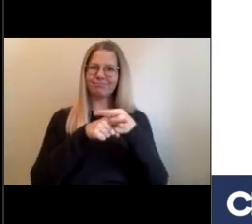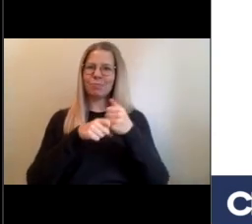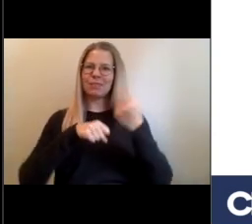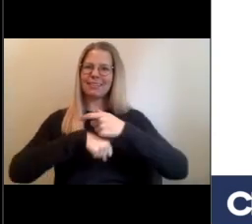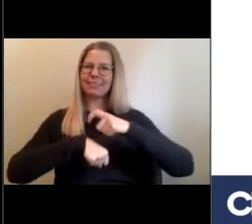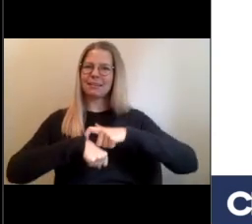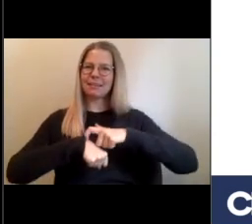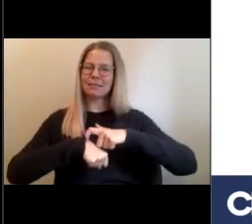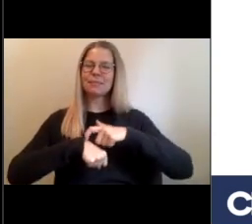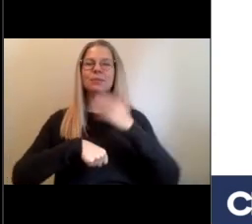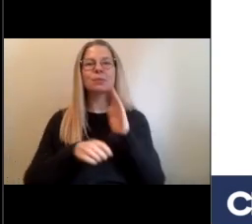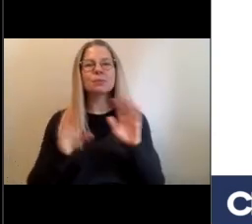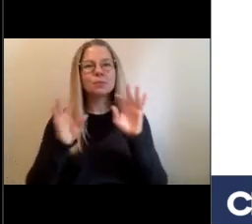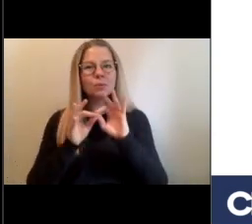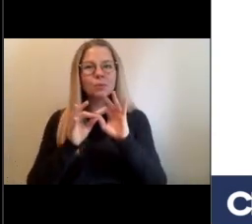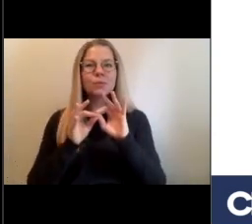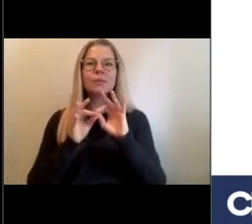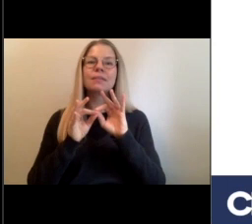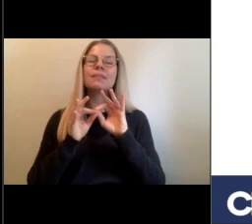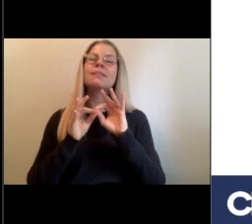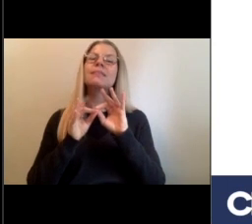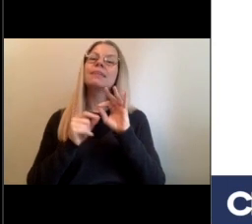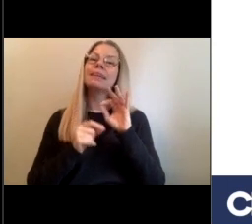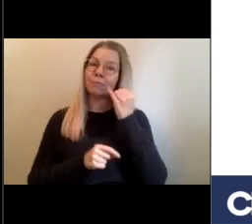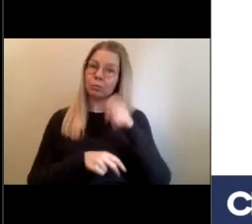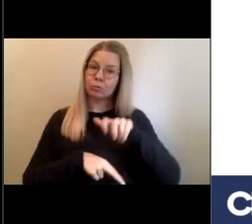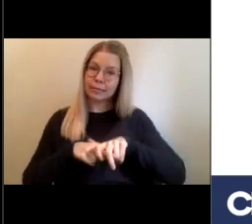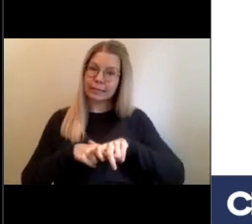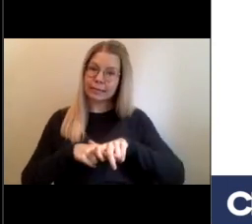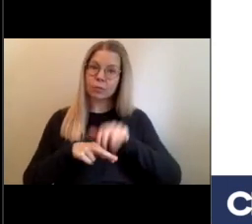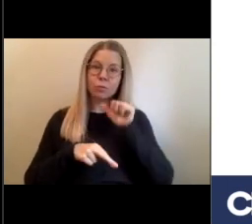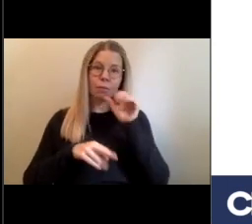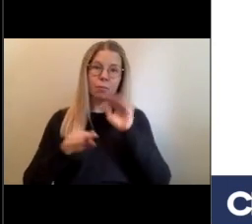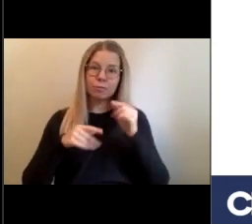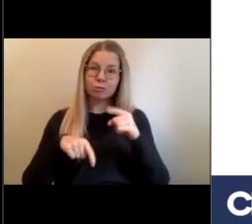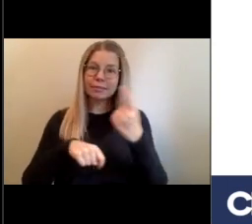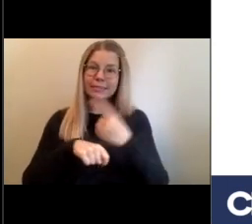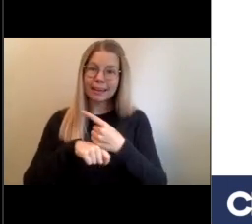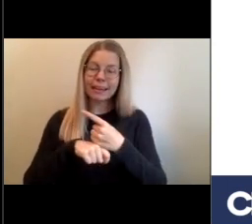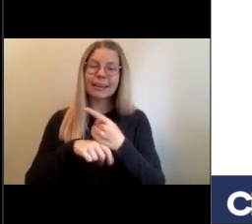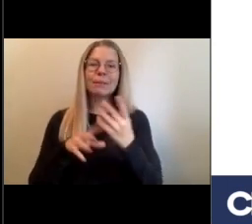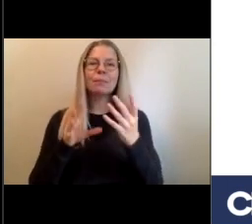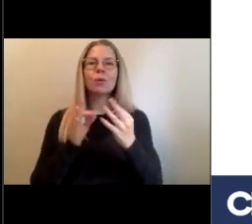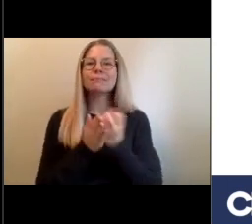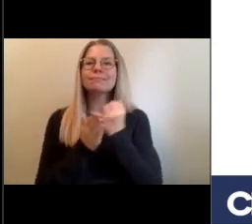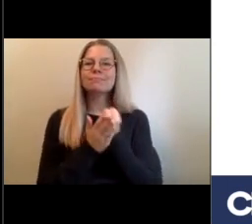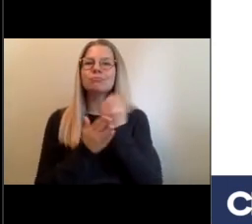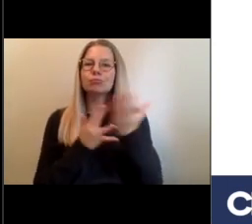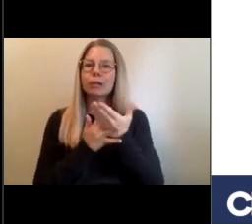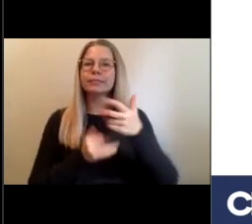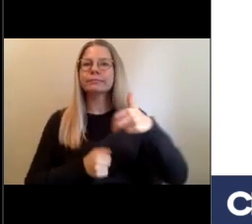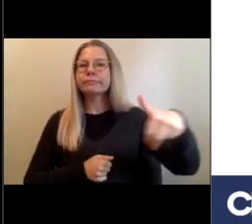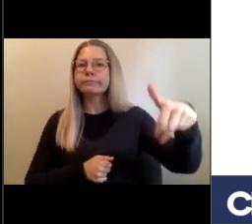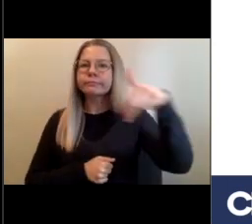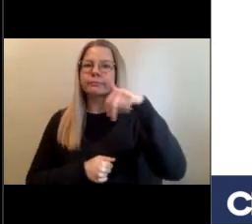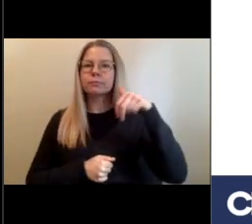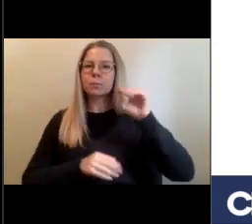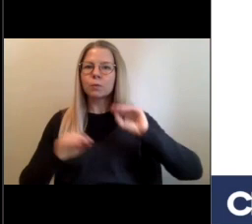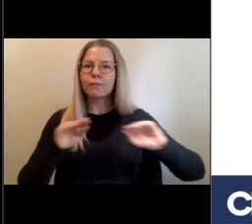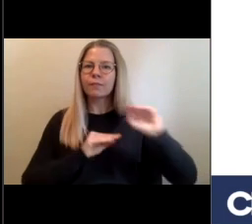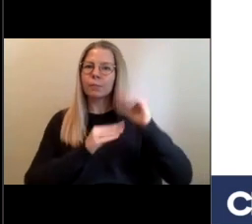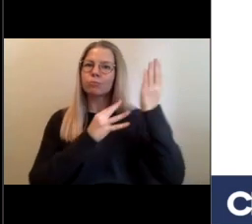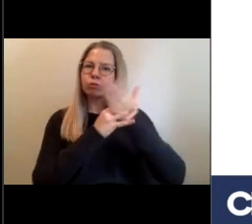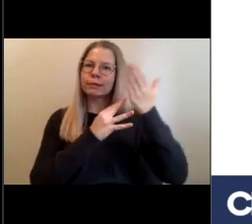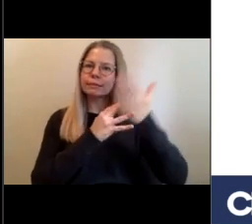key part of providing your brain with the signal that this is day. And the rule of thumb that I want you to use